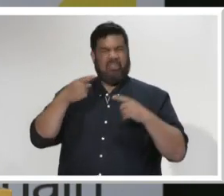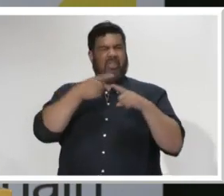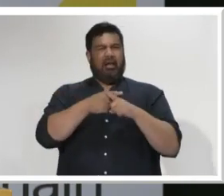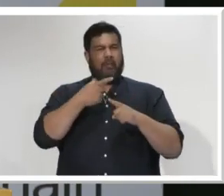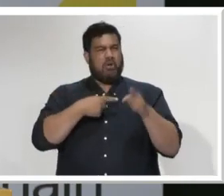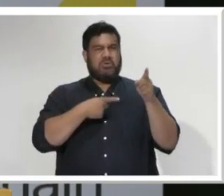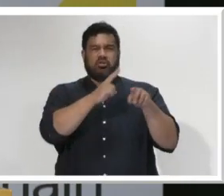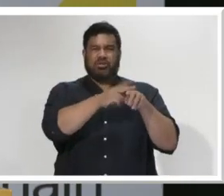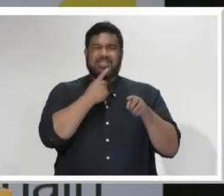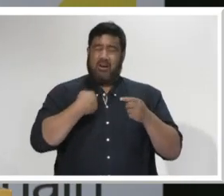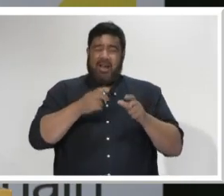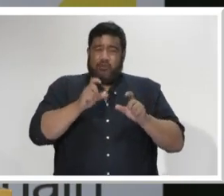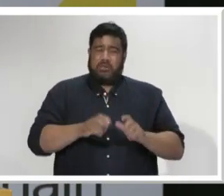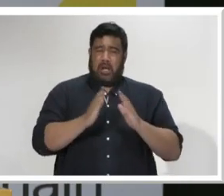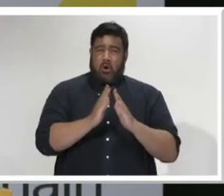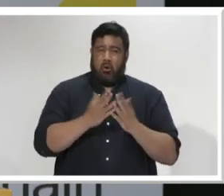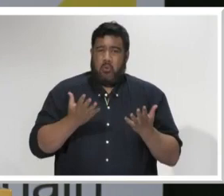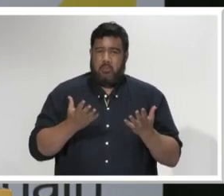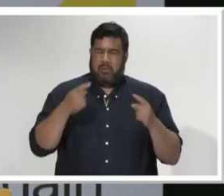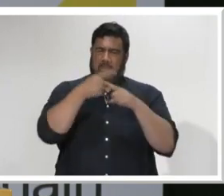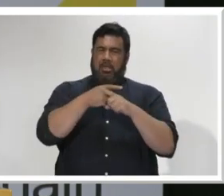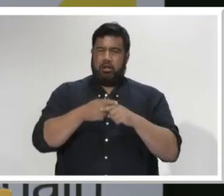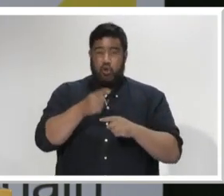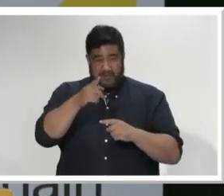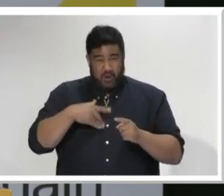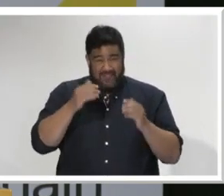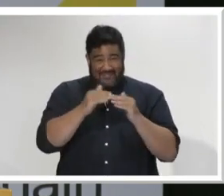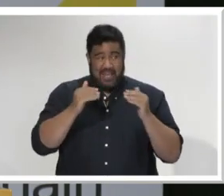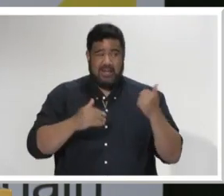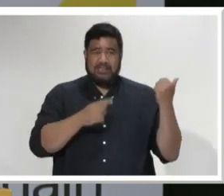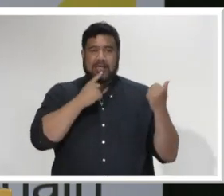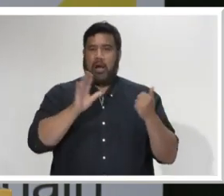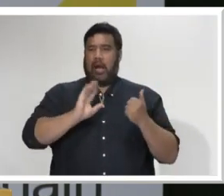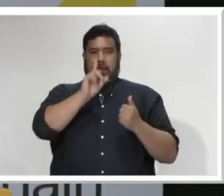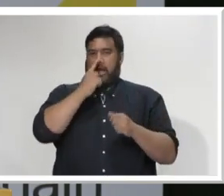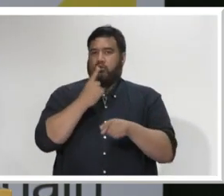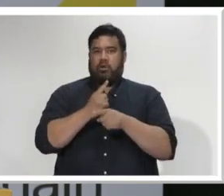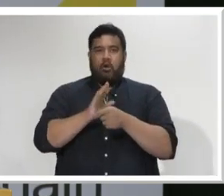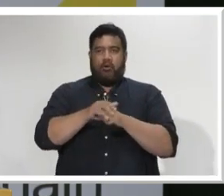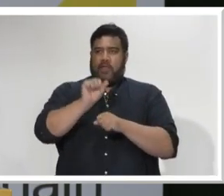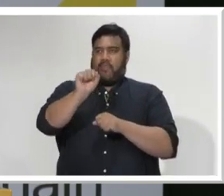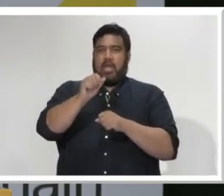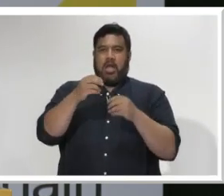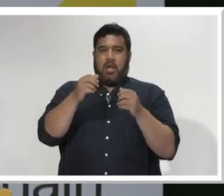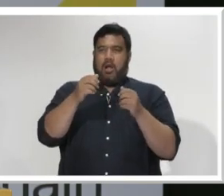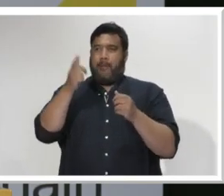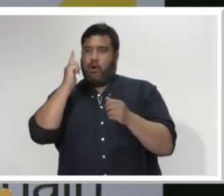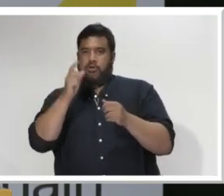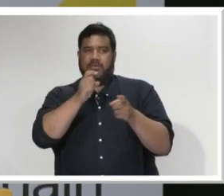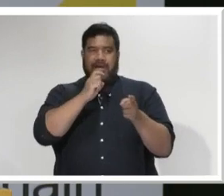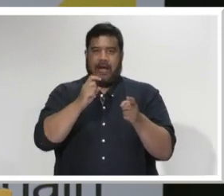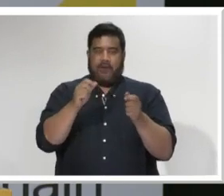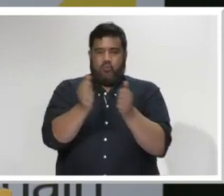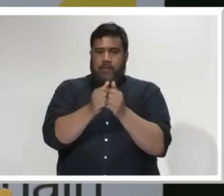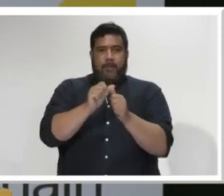an individual employment matter, and as I said yesterday, there are a large number of employees in the workforce, so I will leave that to the individual